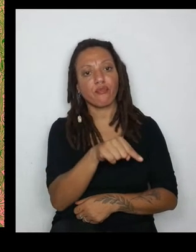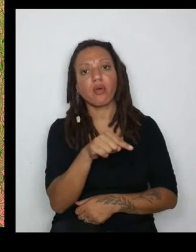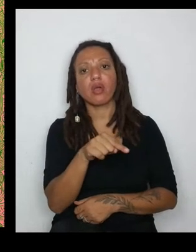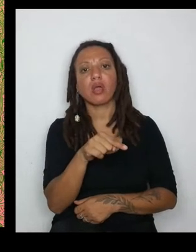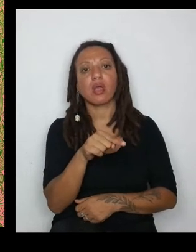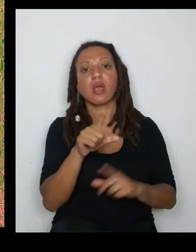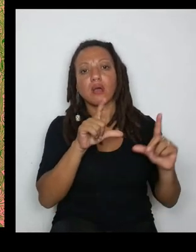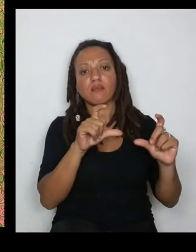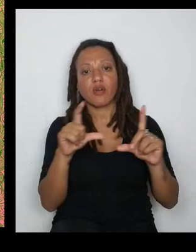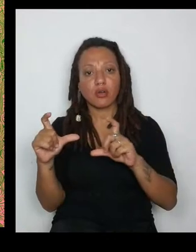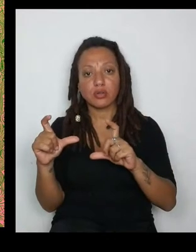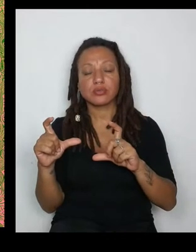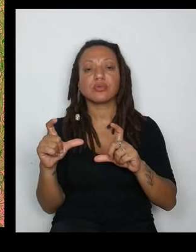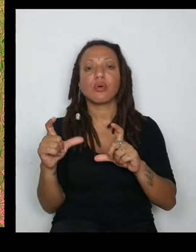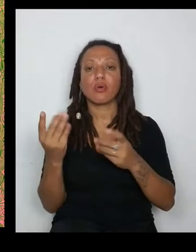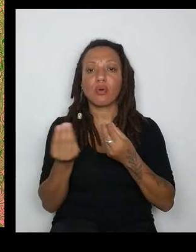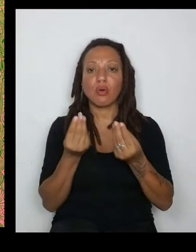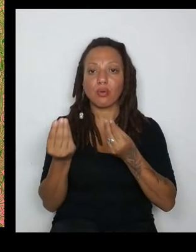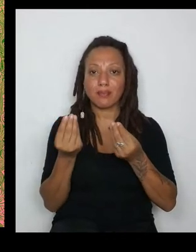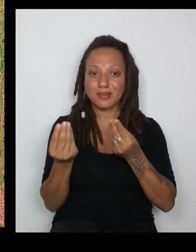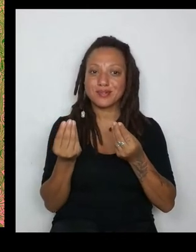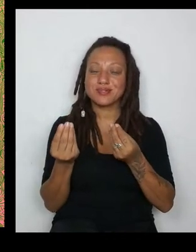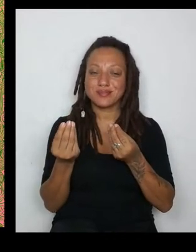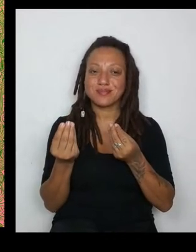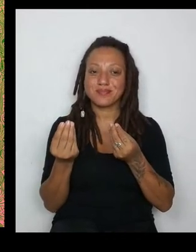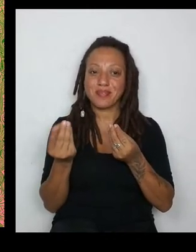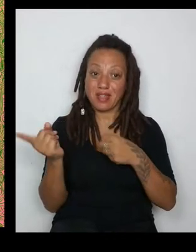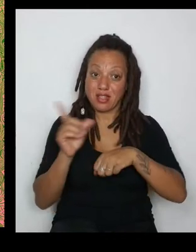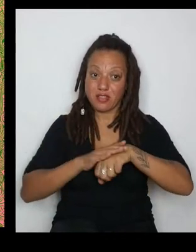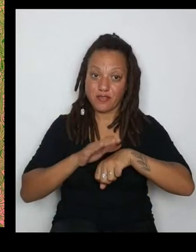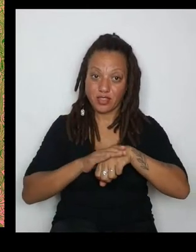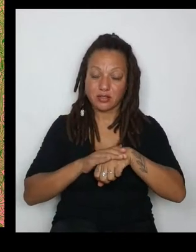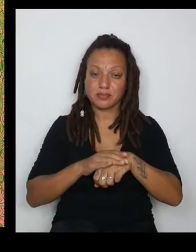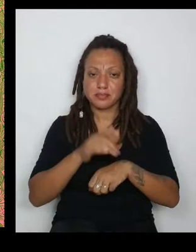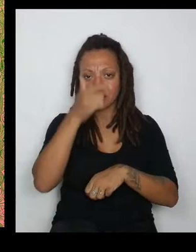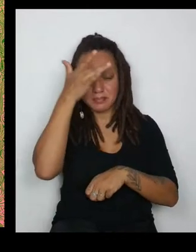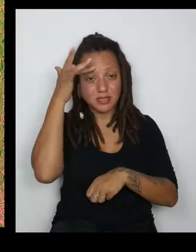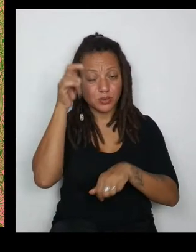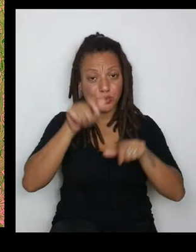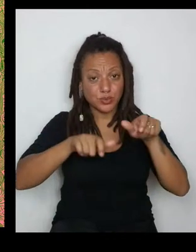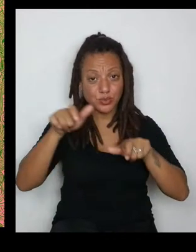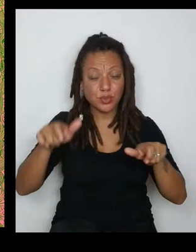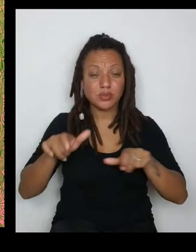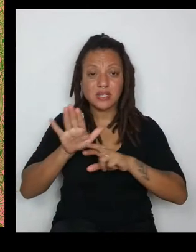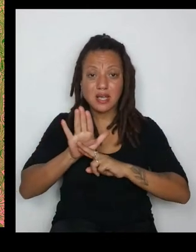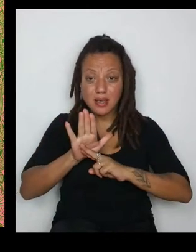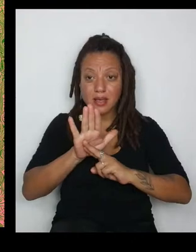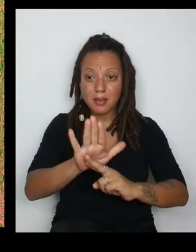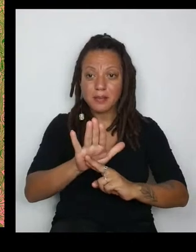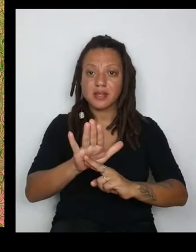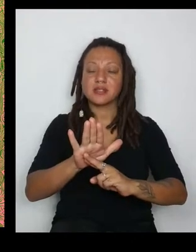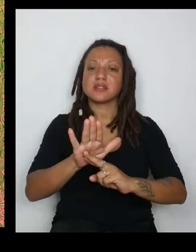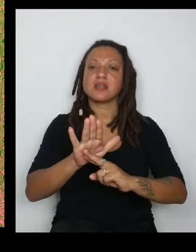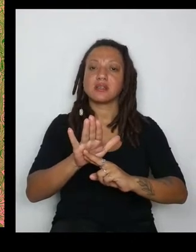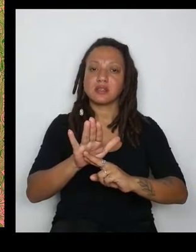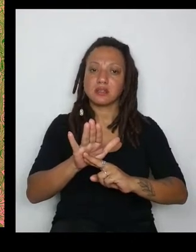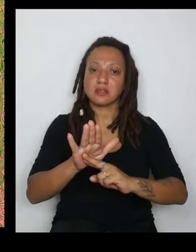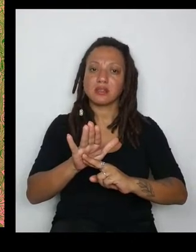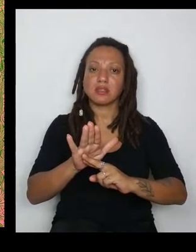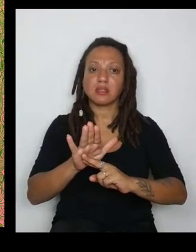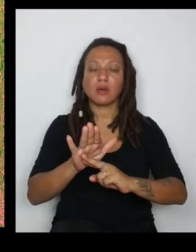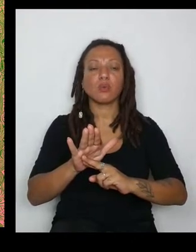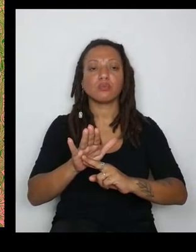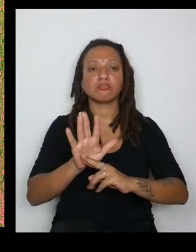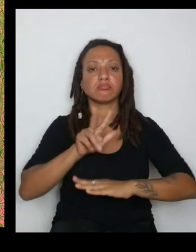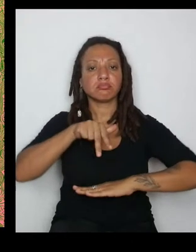people who perform various um poses drawn from gurgan's playbook